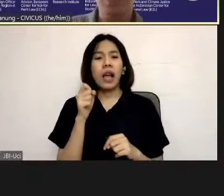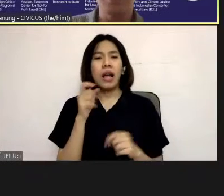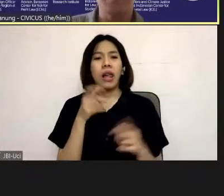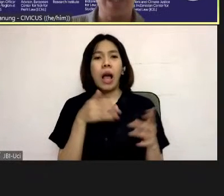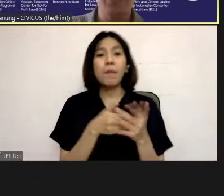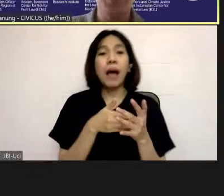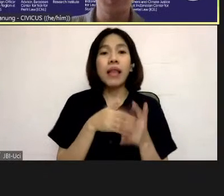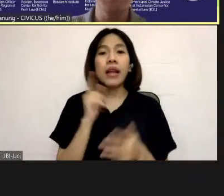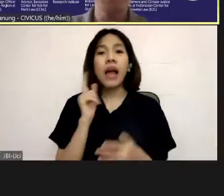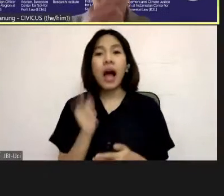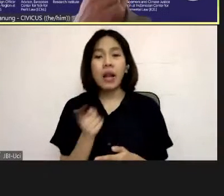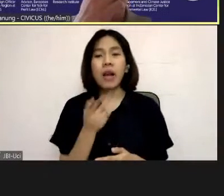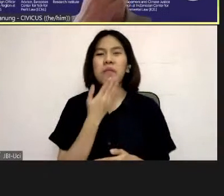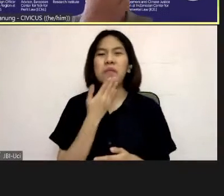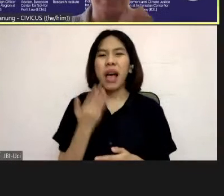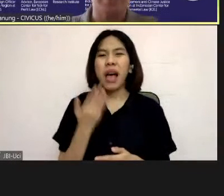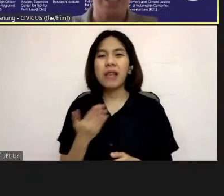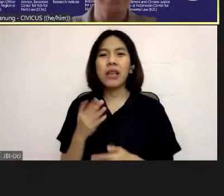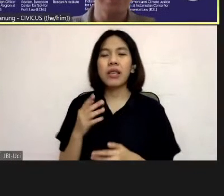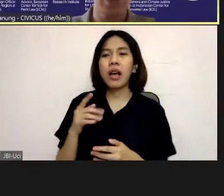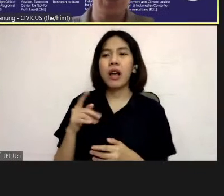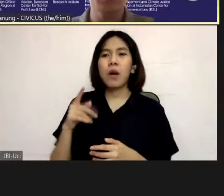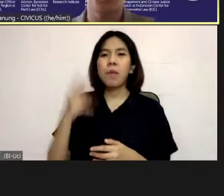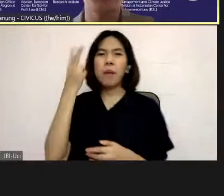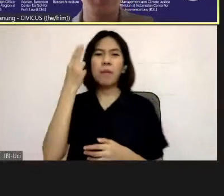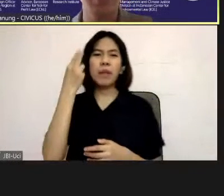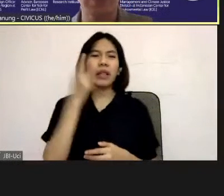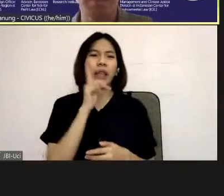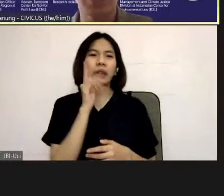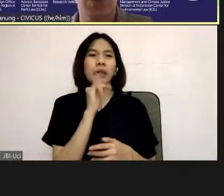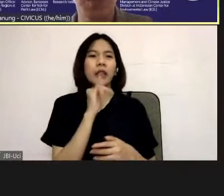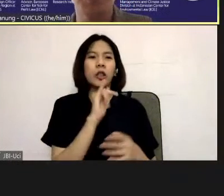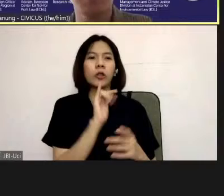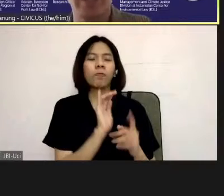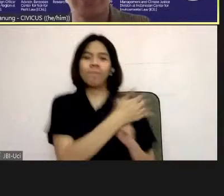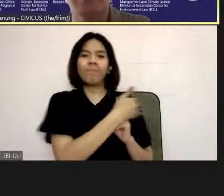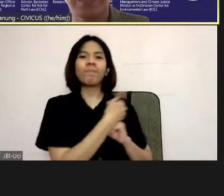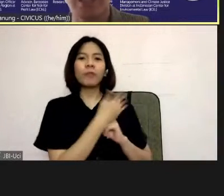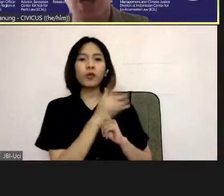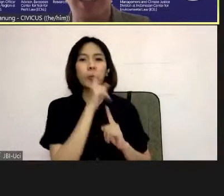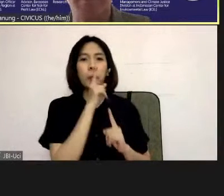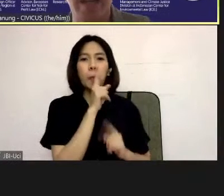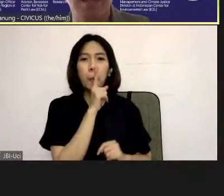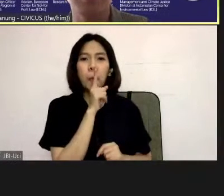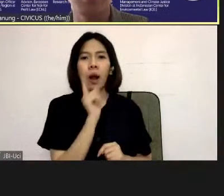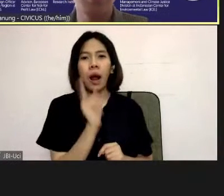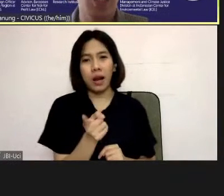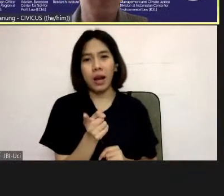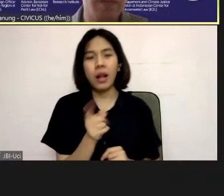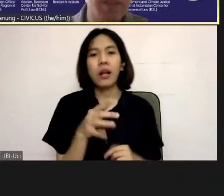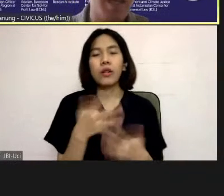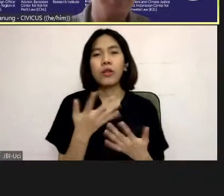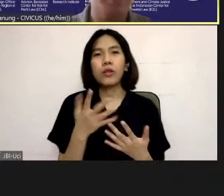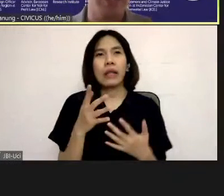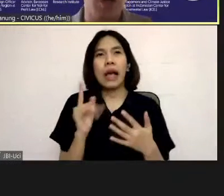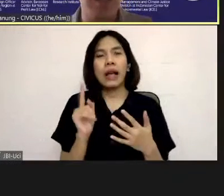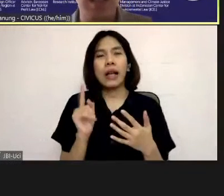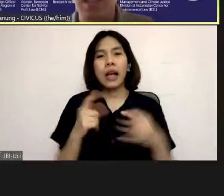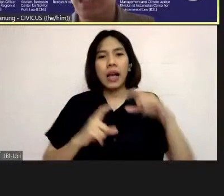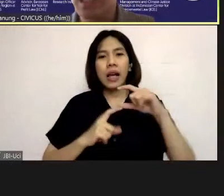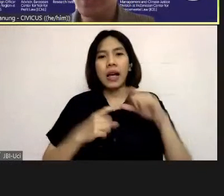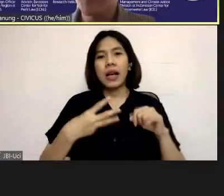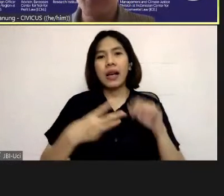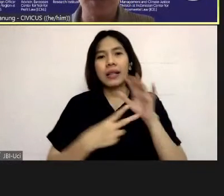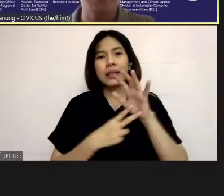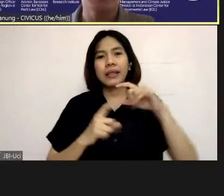undermines press freedom. And lastly, close, where there's a complete closure either in law and practice of civic space and